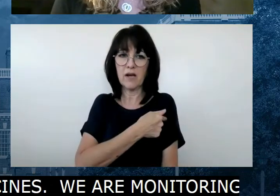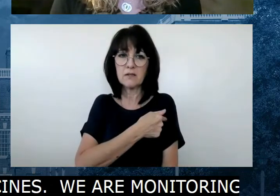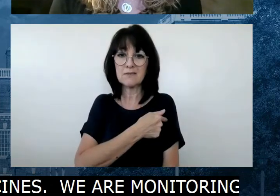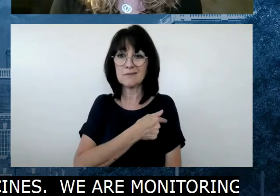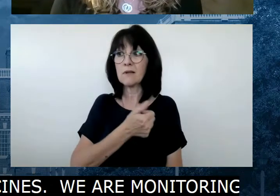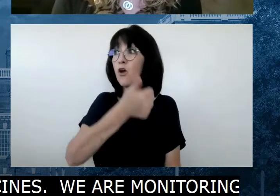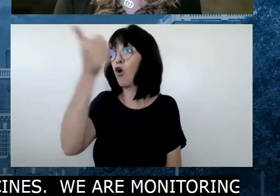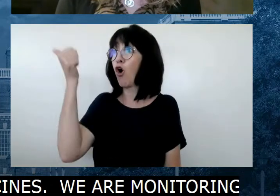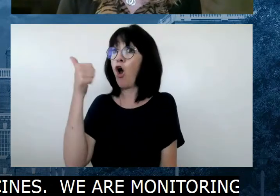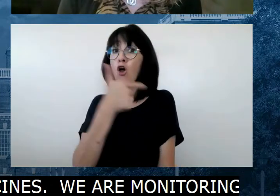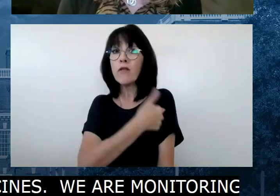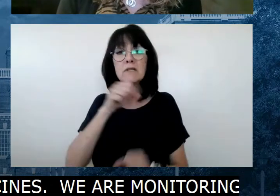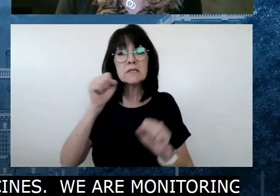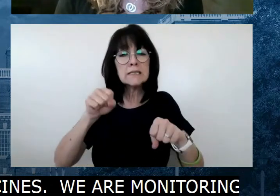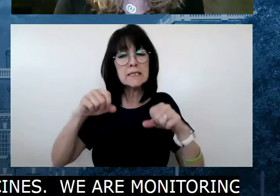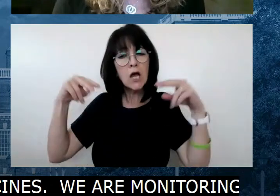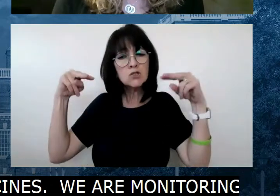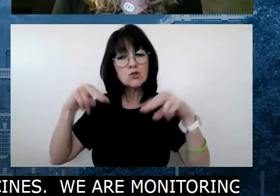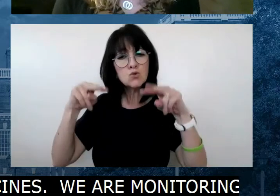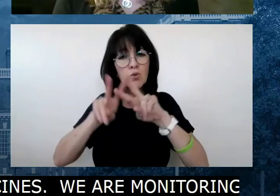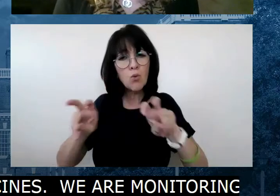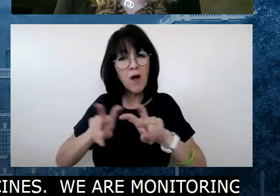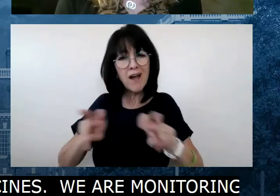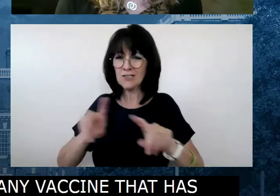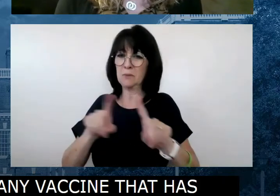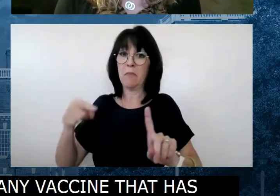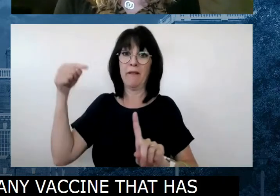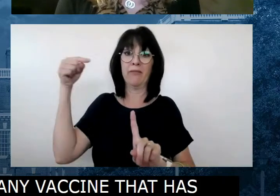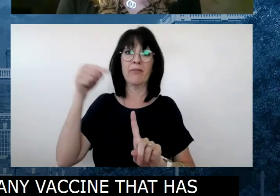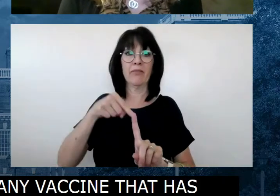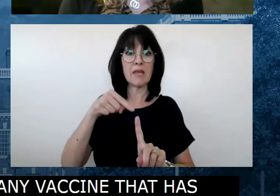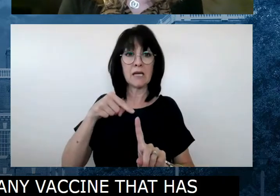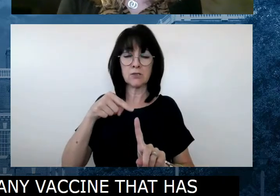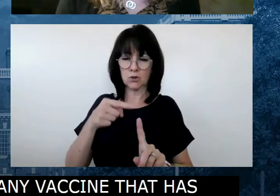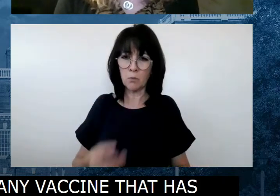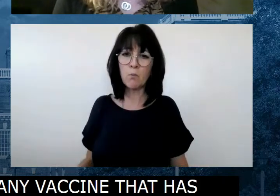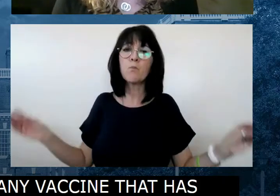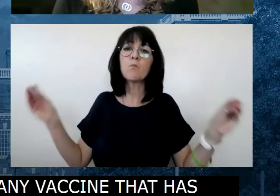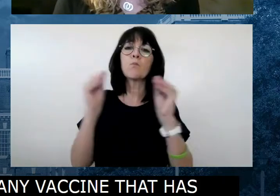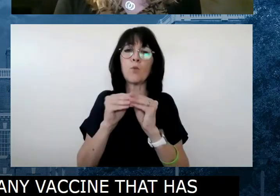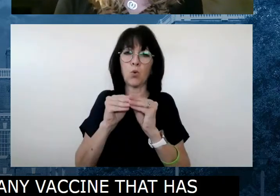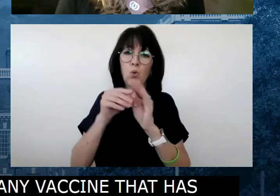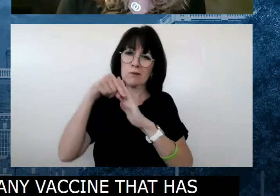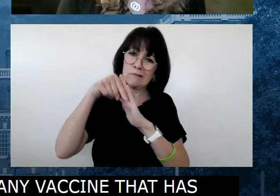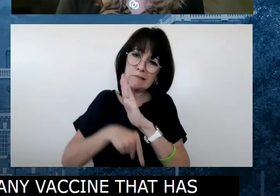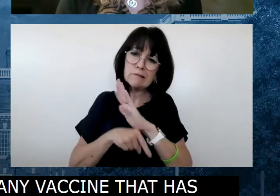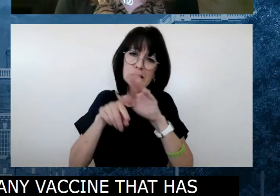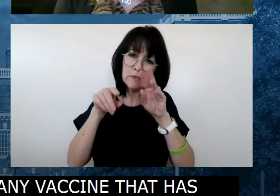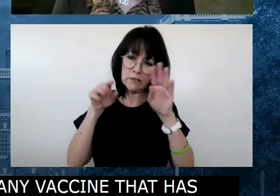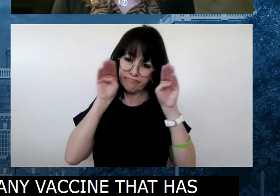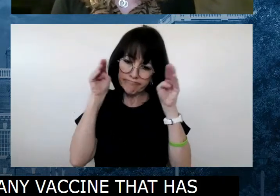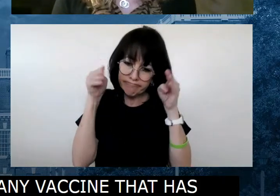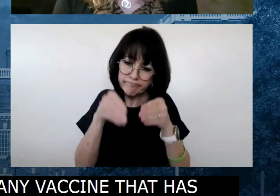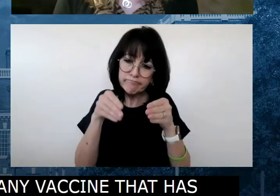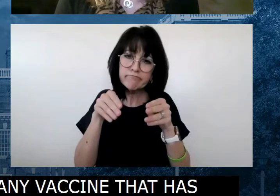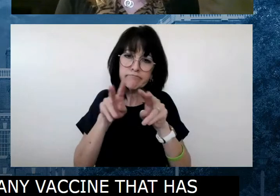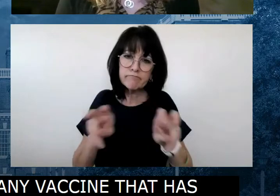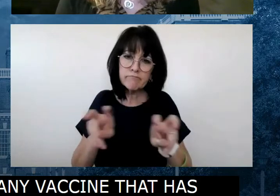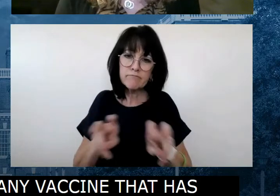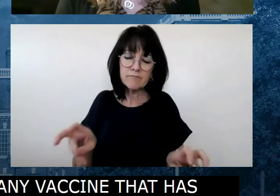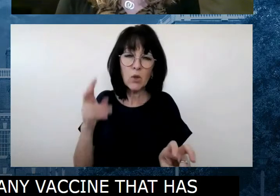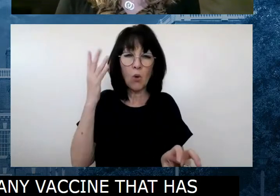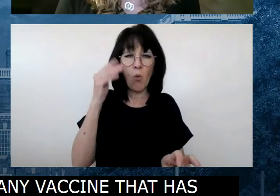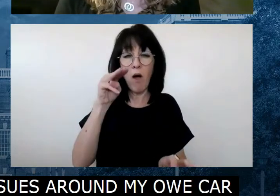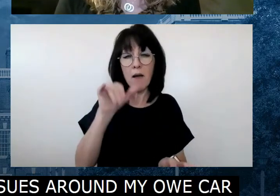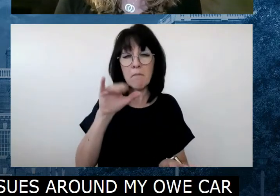administered. With the issues around myocarditis making news in the last few weeks, I wanted to talk a little bit about